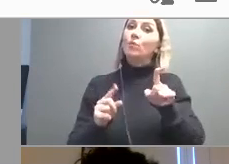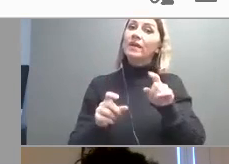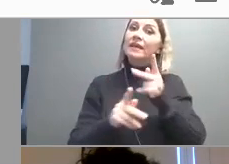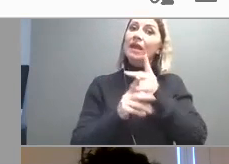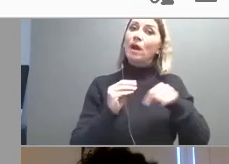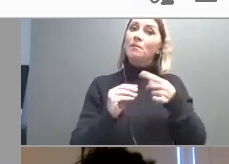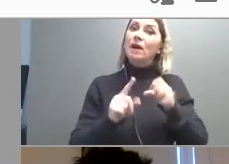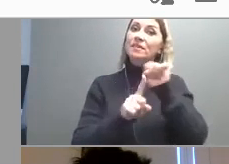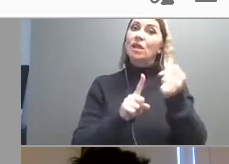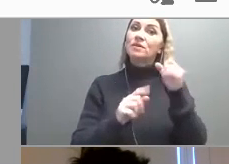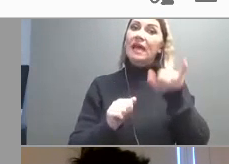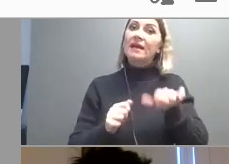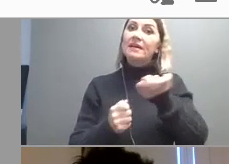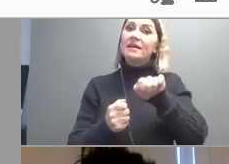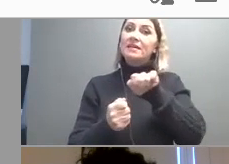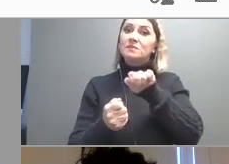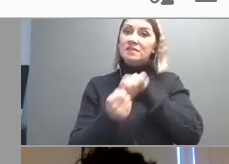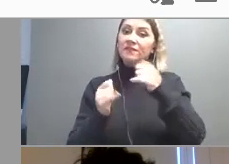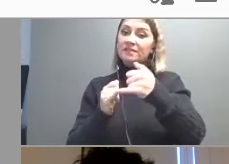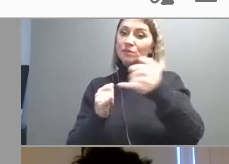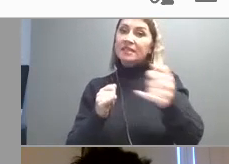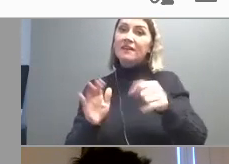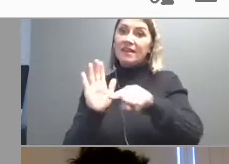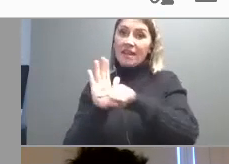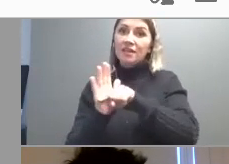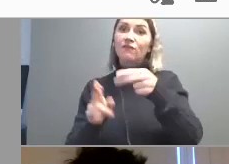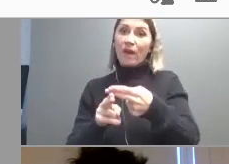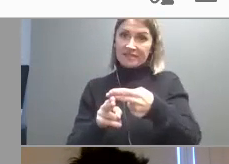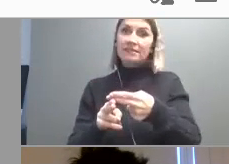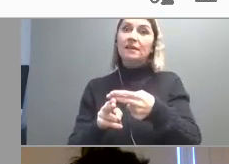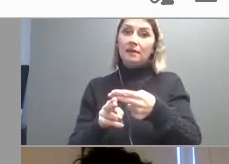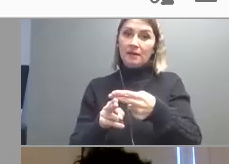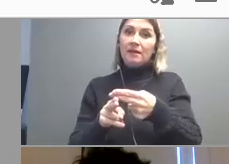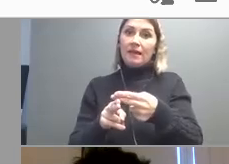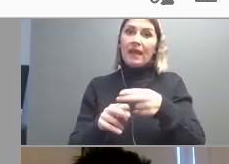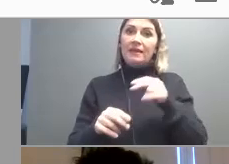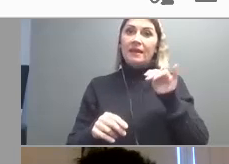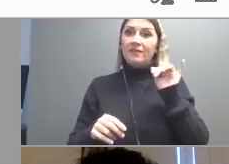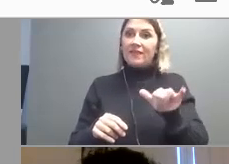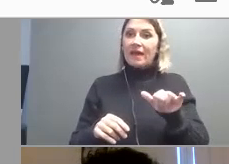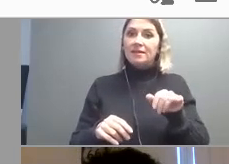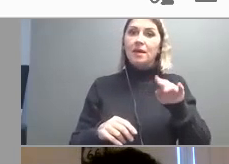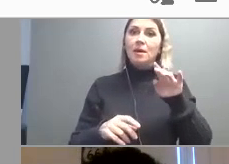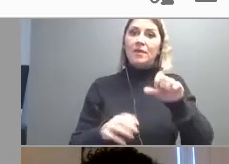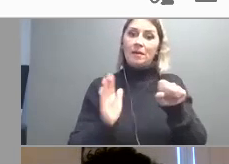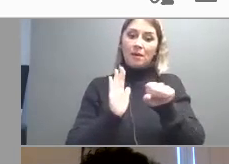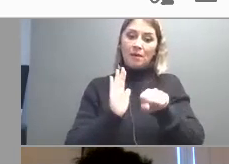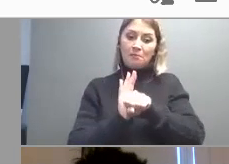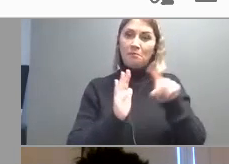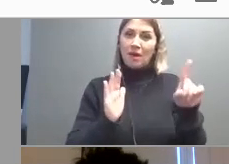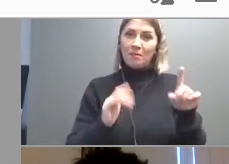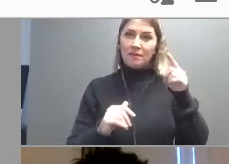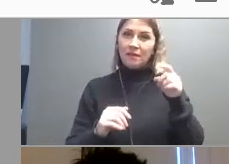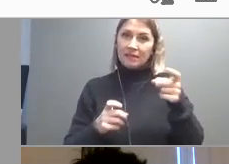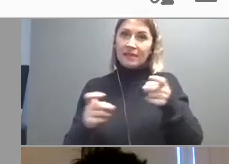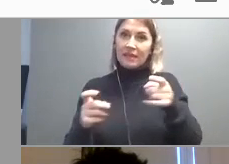where certain edges can have negative weights, and Dijkstra cannot handle that. However, Bellman-Ford can. What was the reasoning